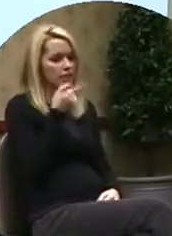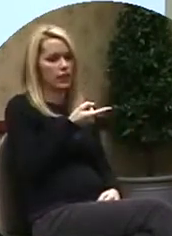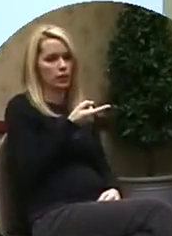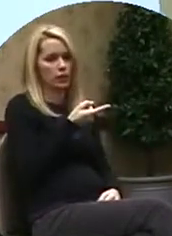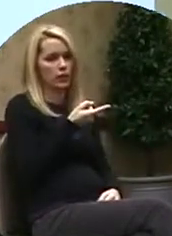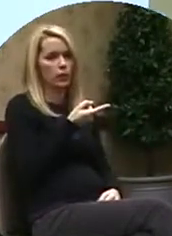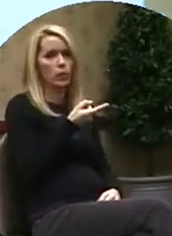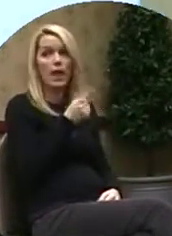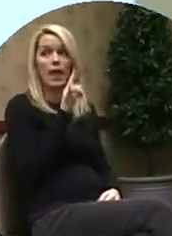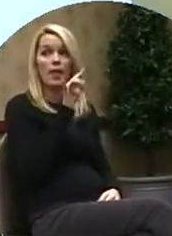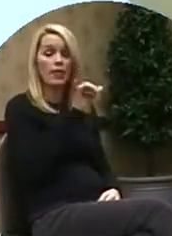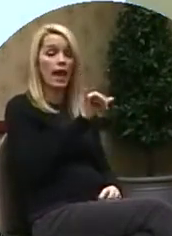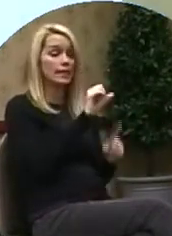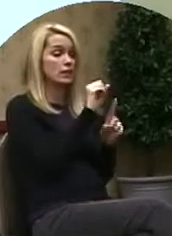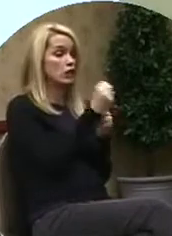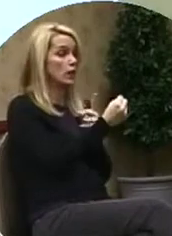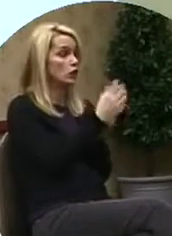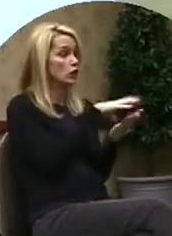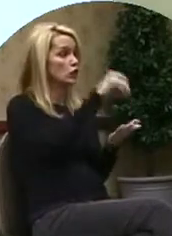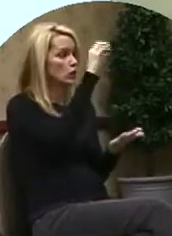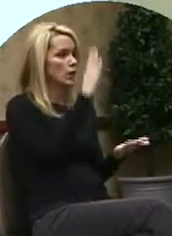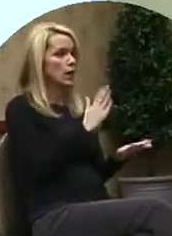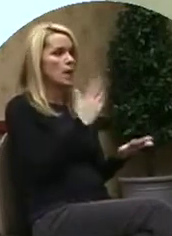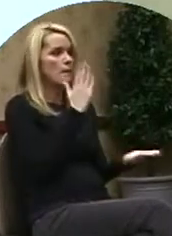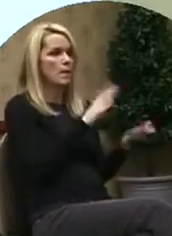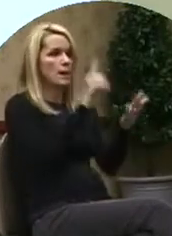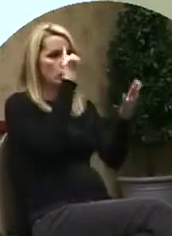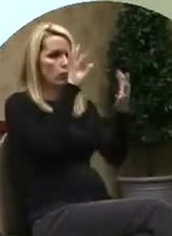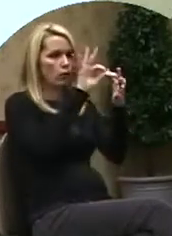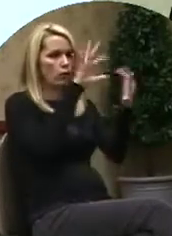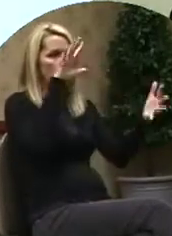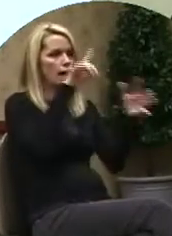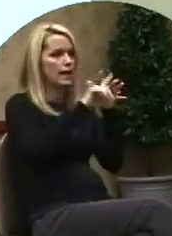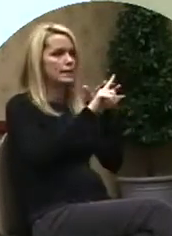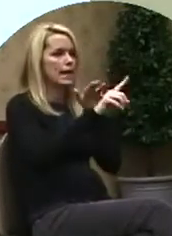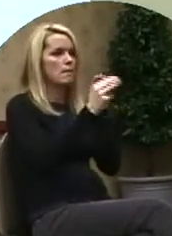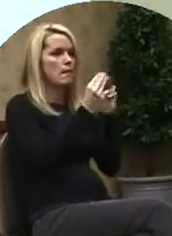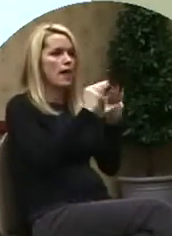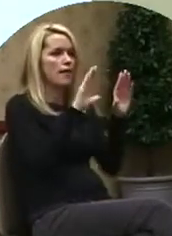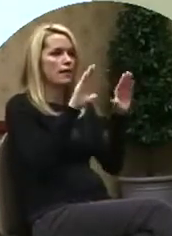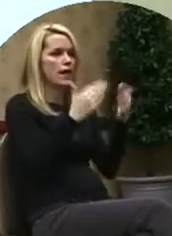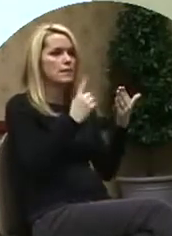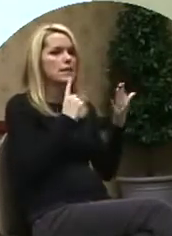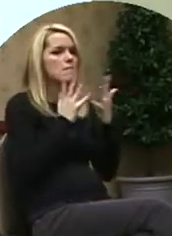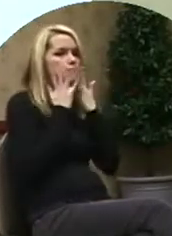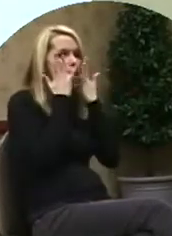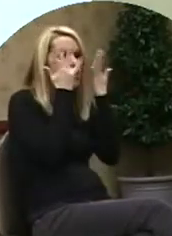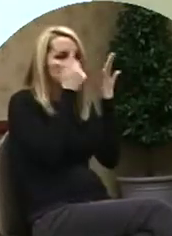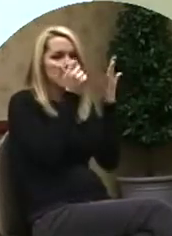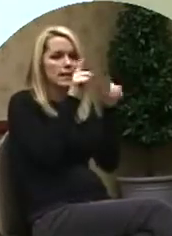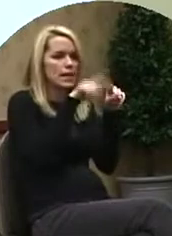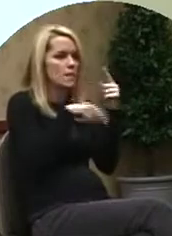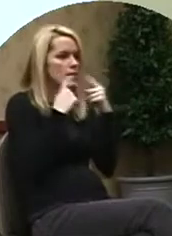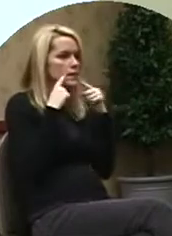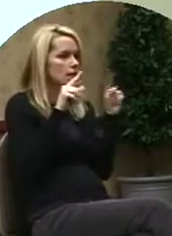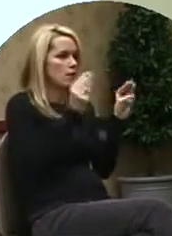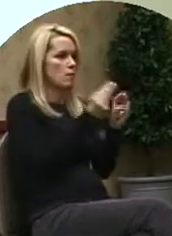In that situation, the student may be escaping math class or the embarrassment of not knowing how to be successful